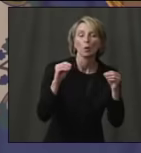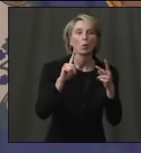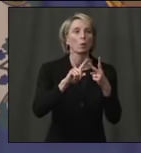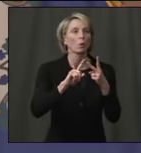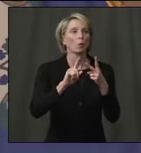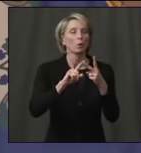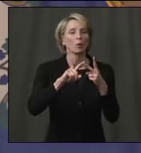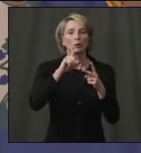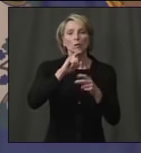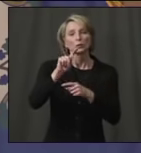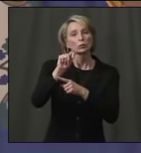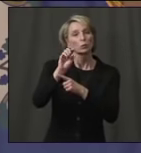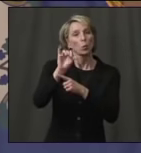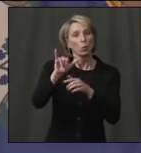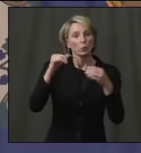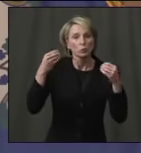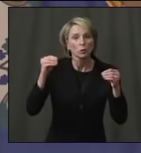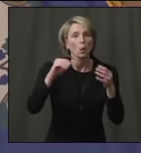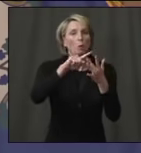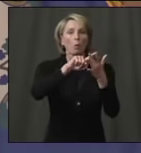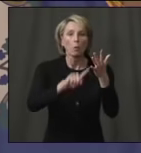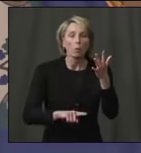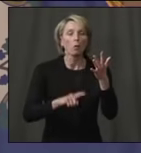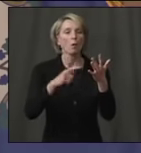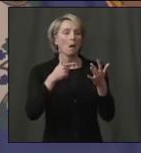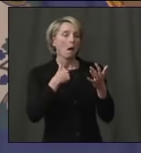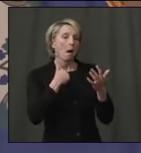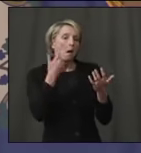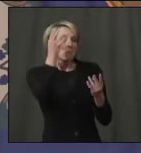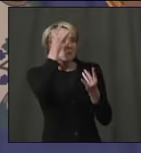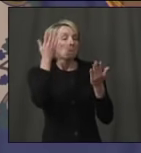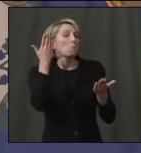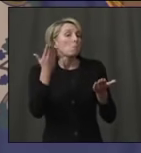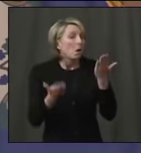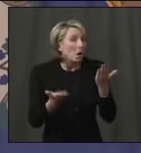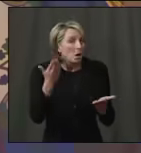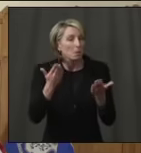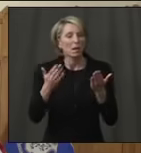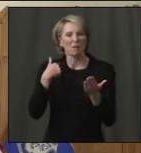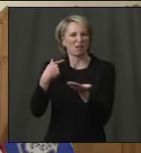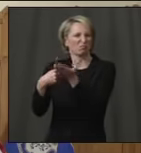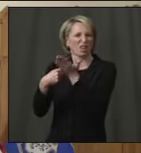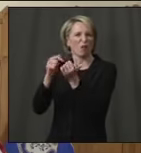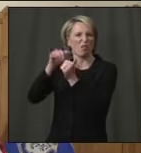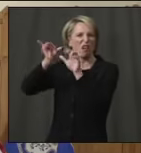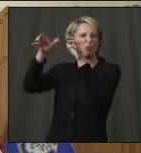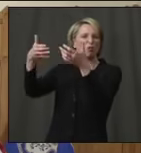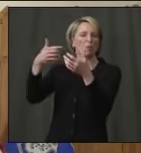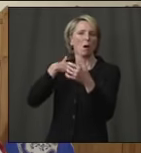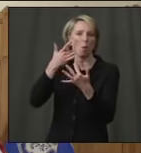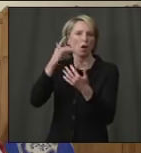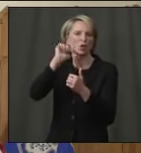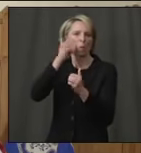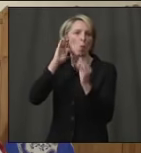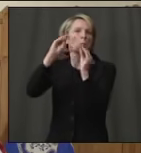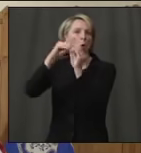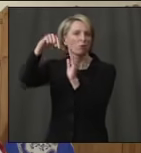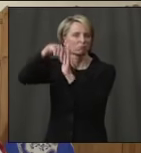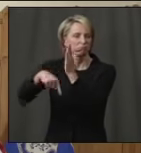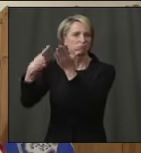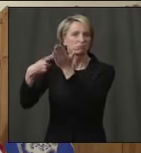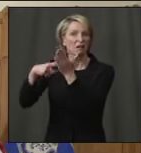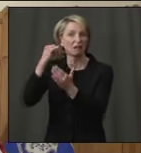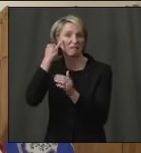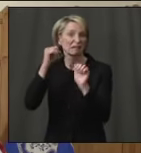to the task force, and I'm going to hear their feedback, and so will you tomorrow. And I know you were talking a little bit earlier that people might be